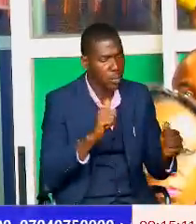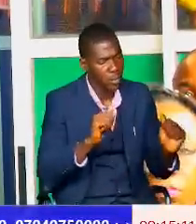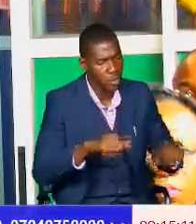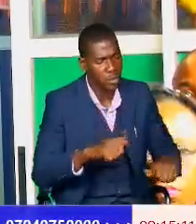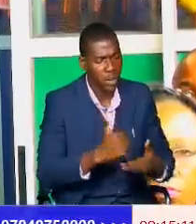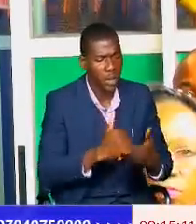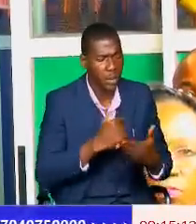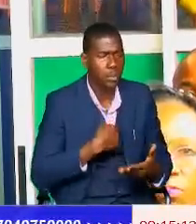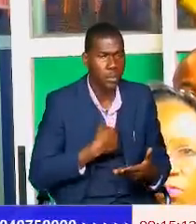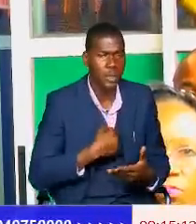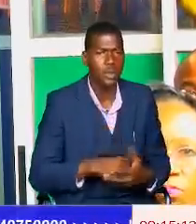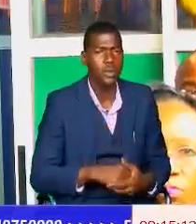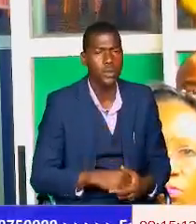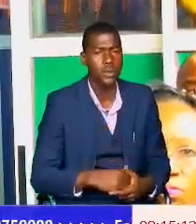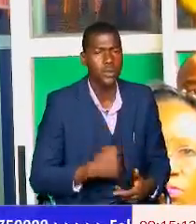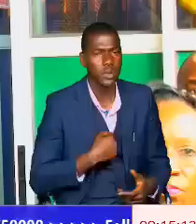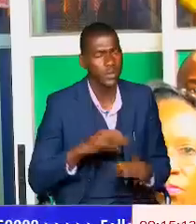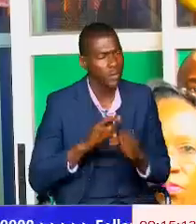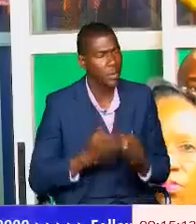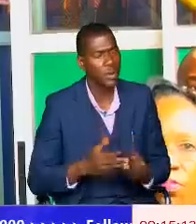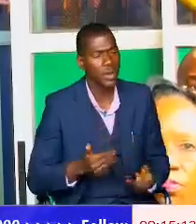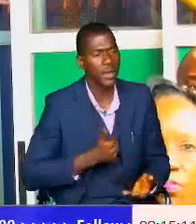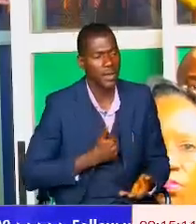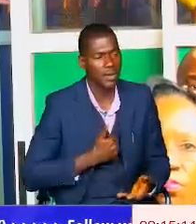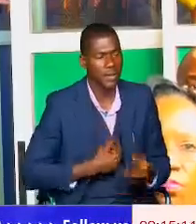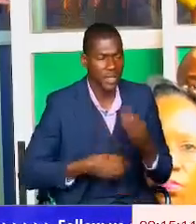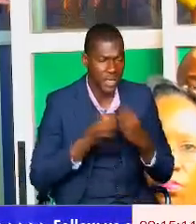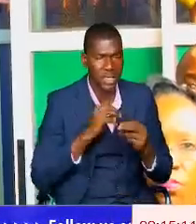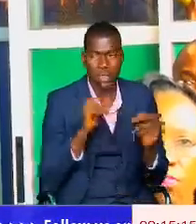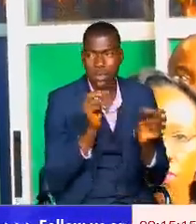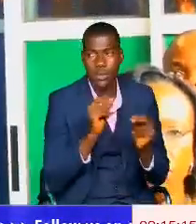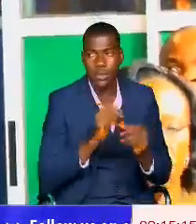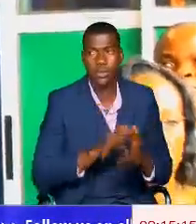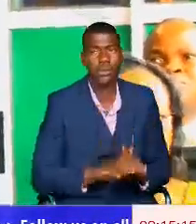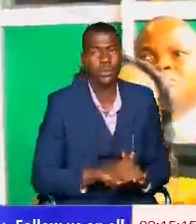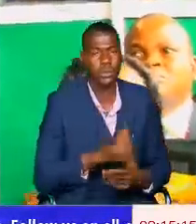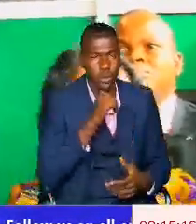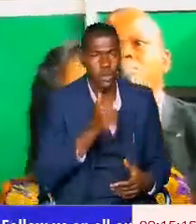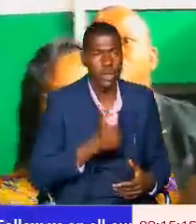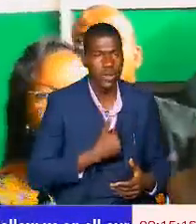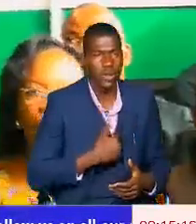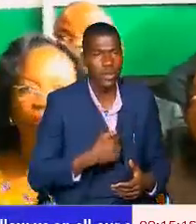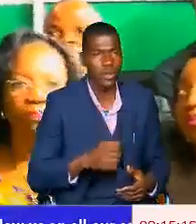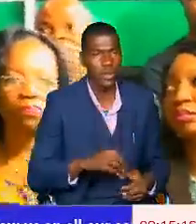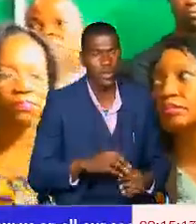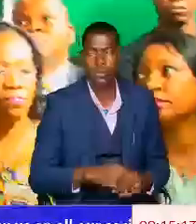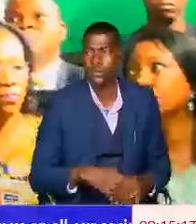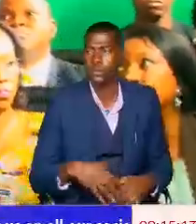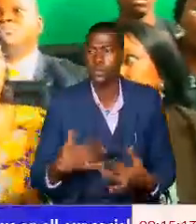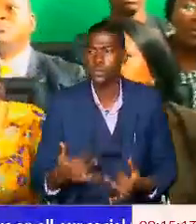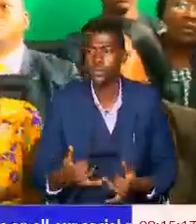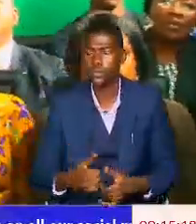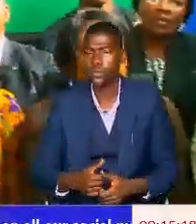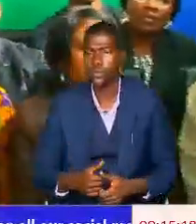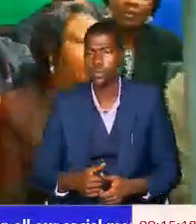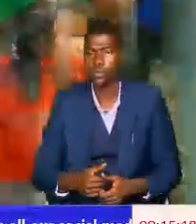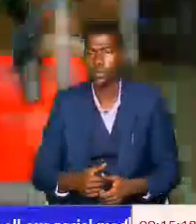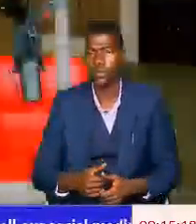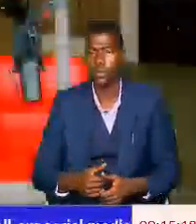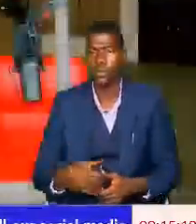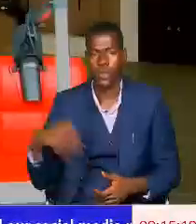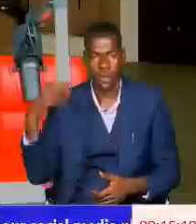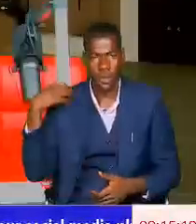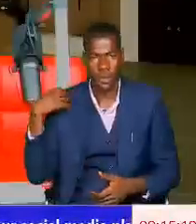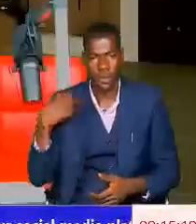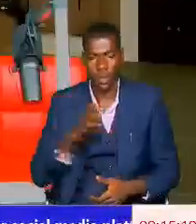family to help me out of it. I have families. I have nothing to eat now with my families. My family have scattered. Now, Oga Brahim will